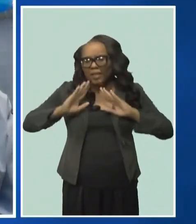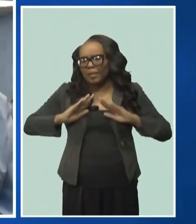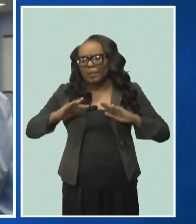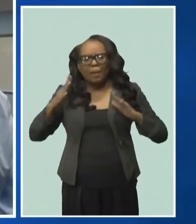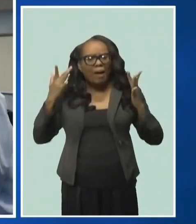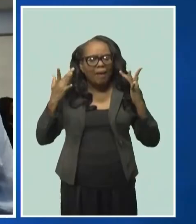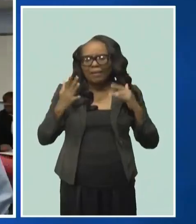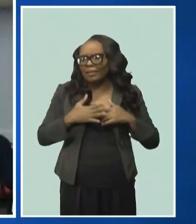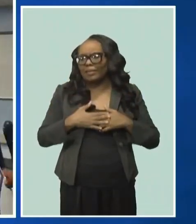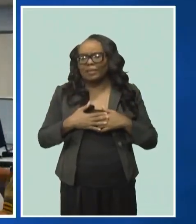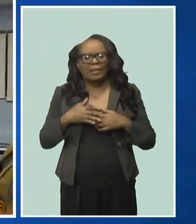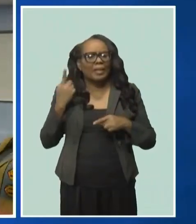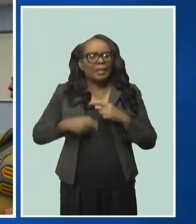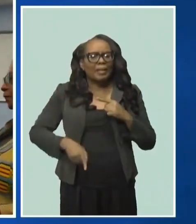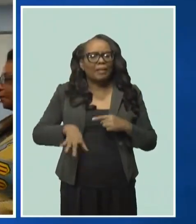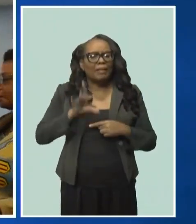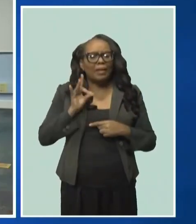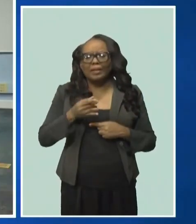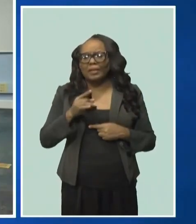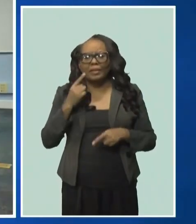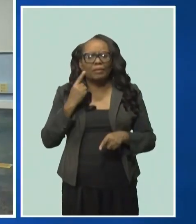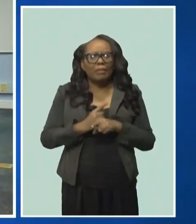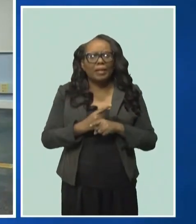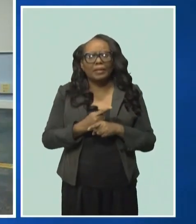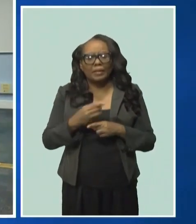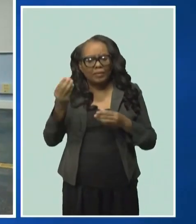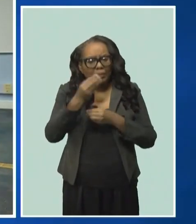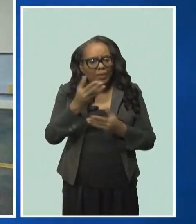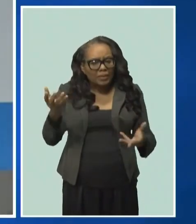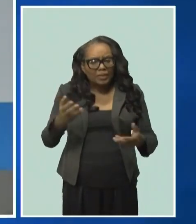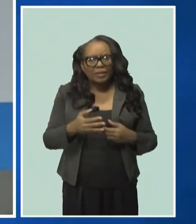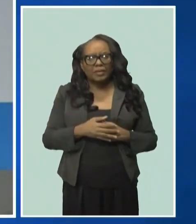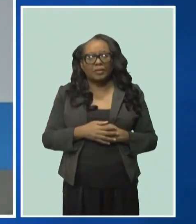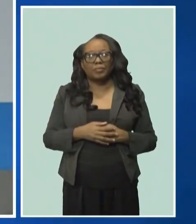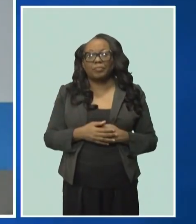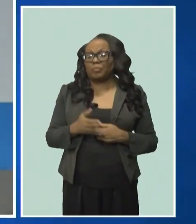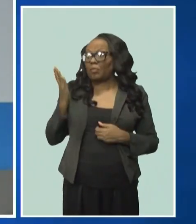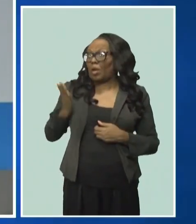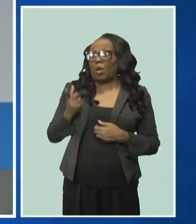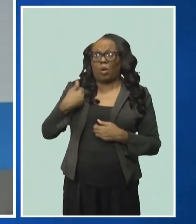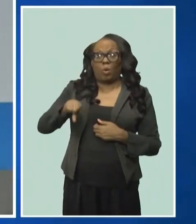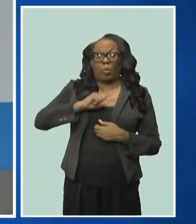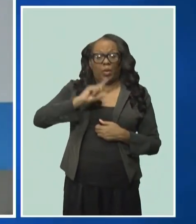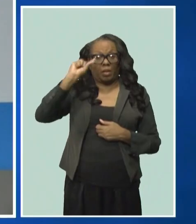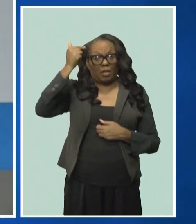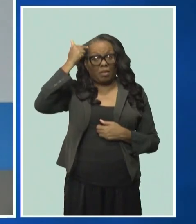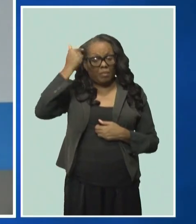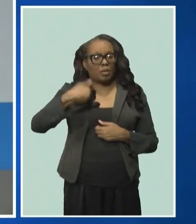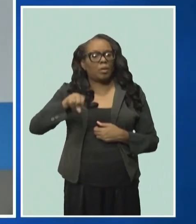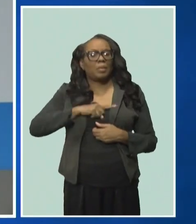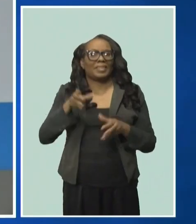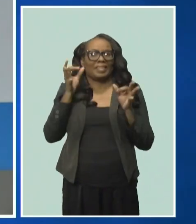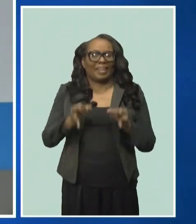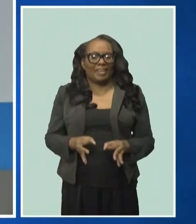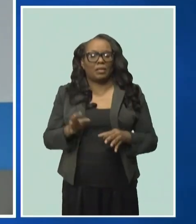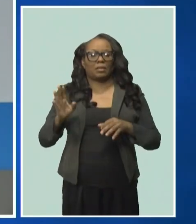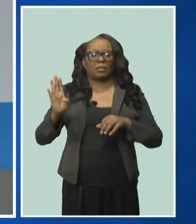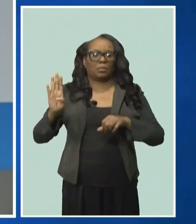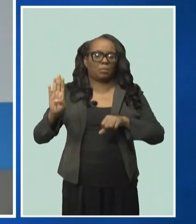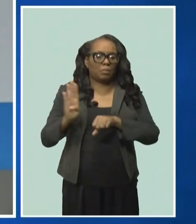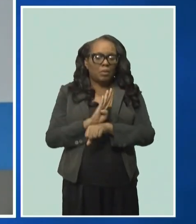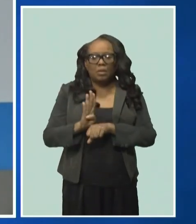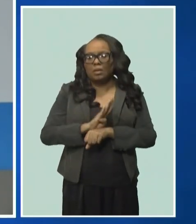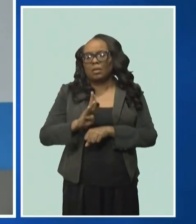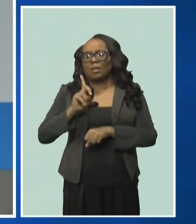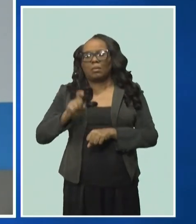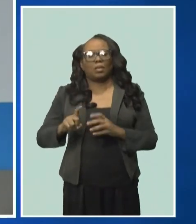information critical to their operations. We as a government have made the determination that Business Barbados